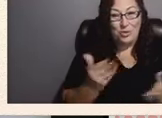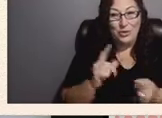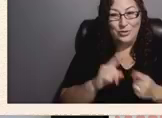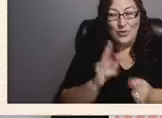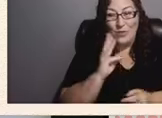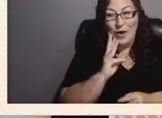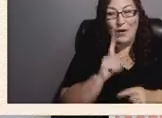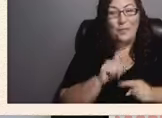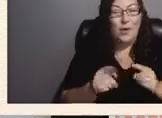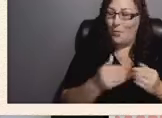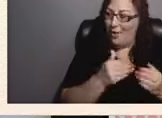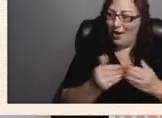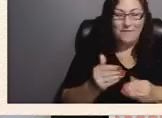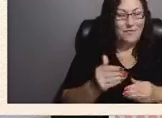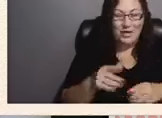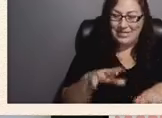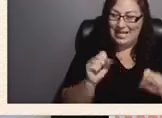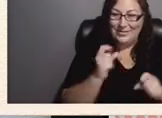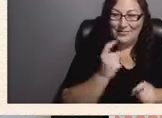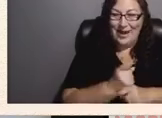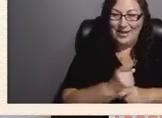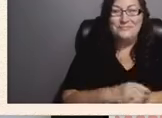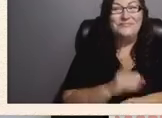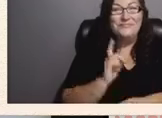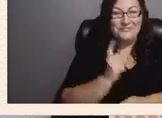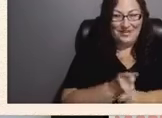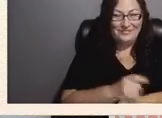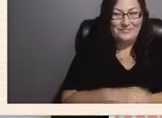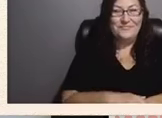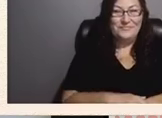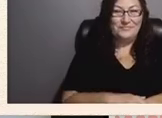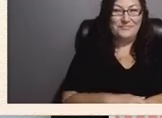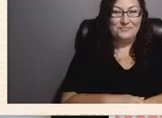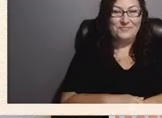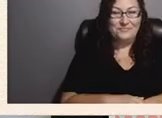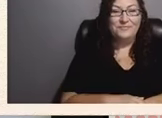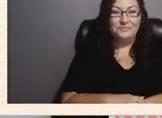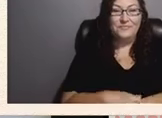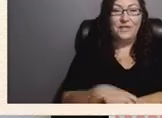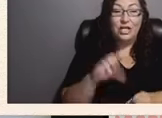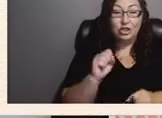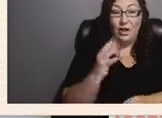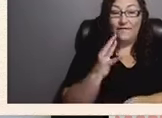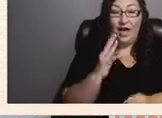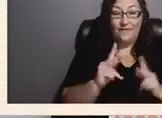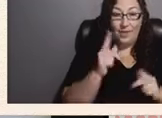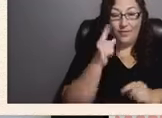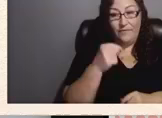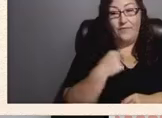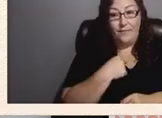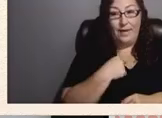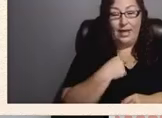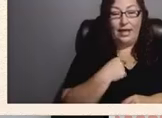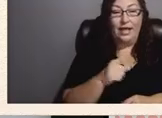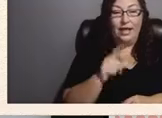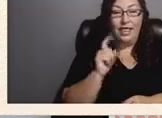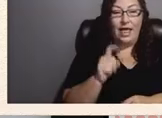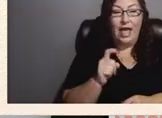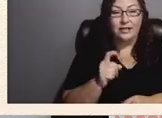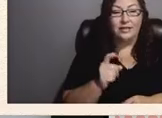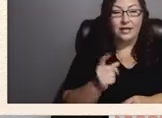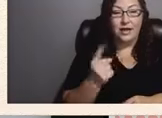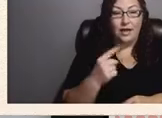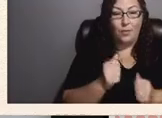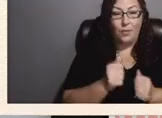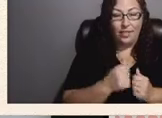took, right? Right. Yeah, it took 5 people for me. I mean, they had to come in with me and